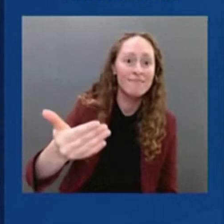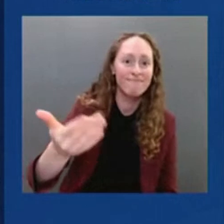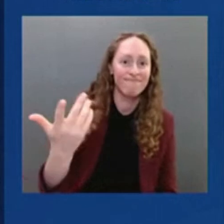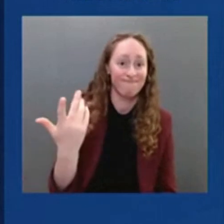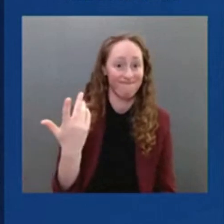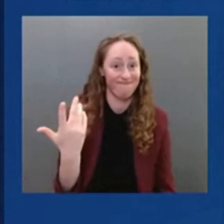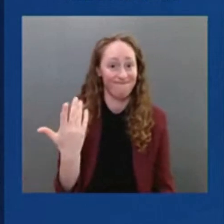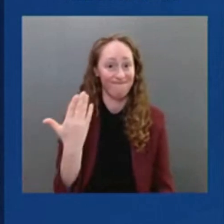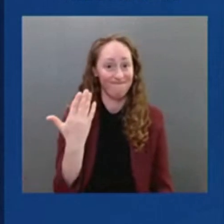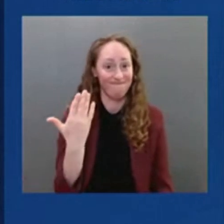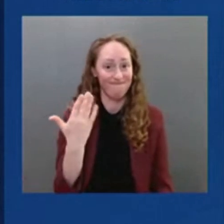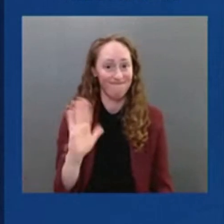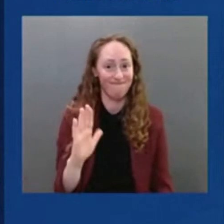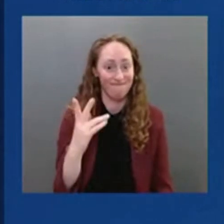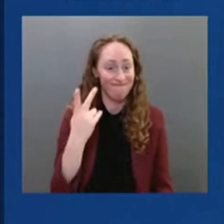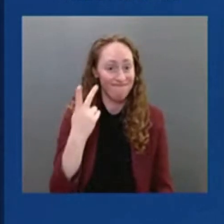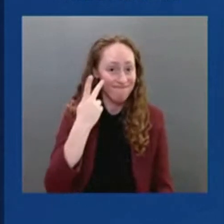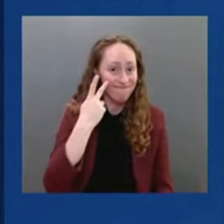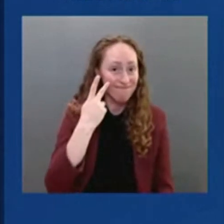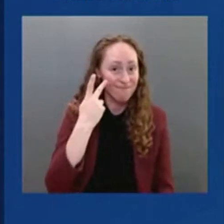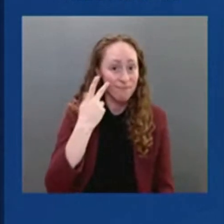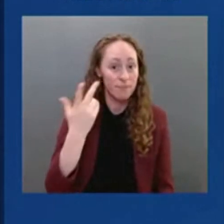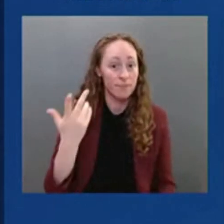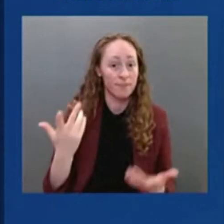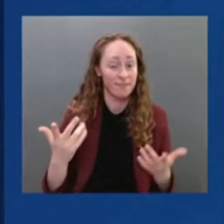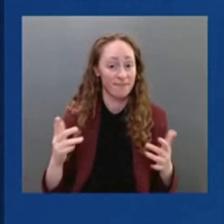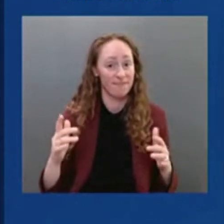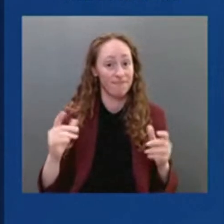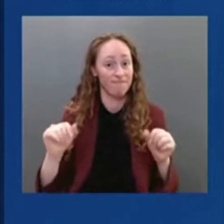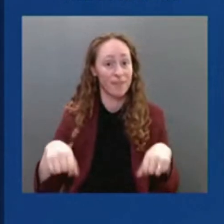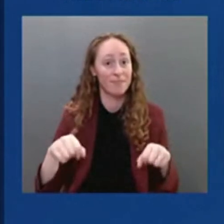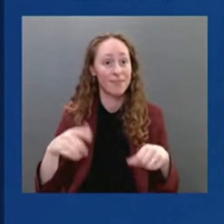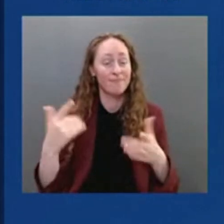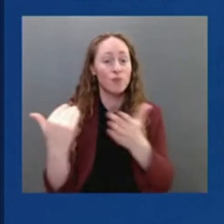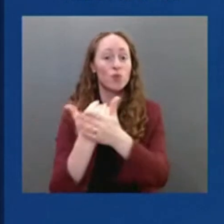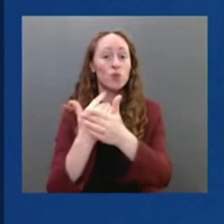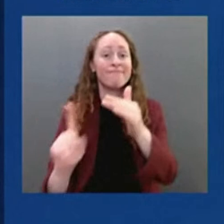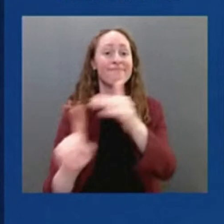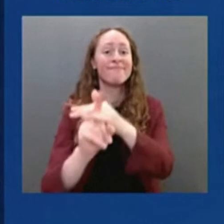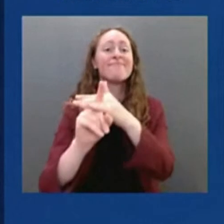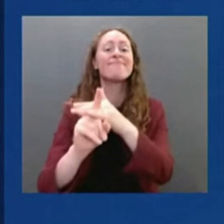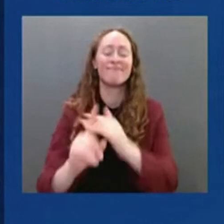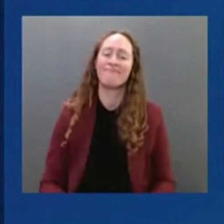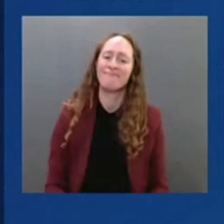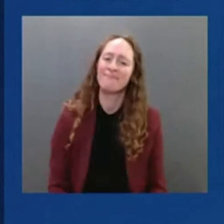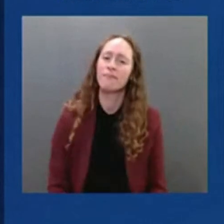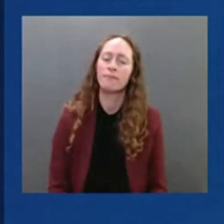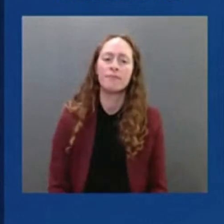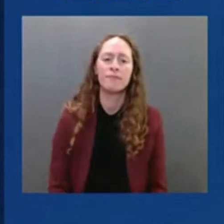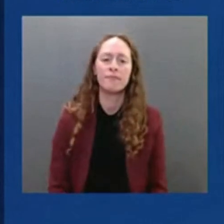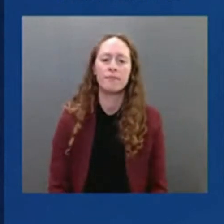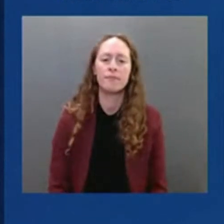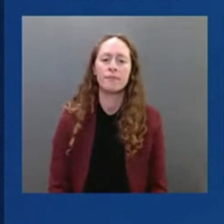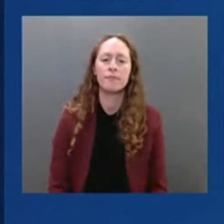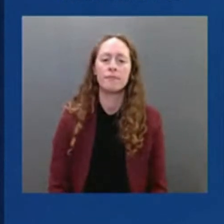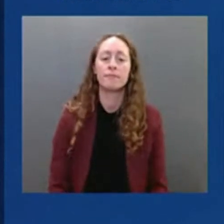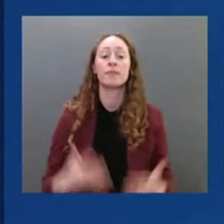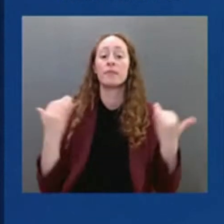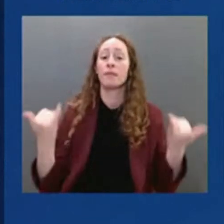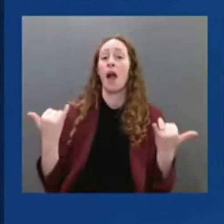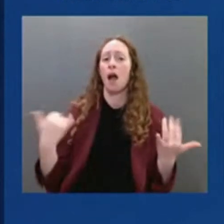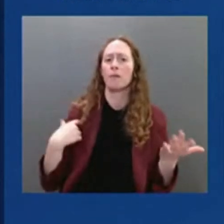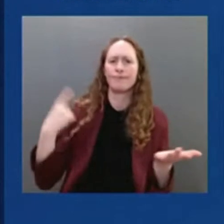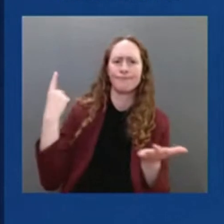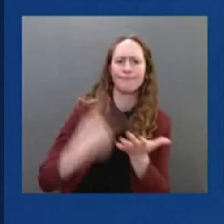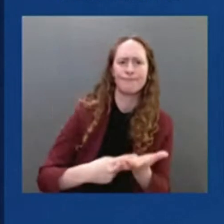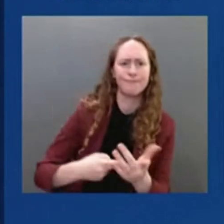focus now, just for a bit, on BA5. Next slide. What do we know about it? As I mentioned, it has